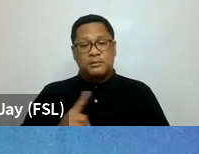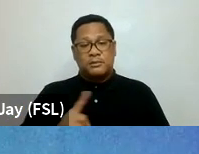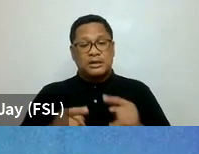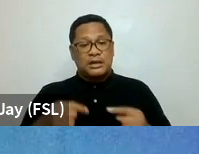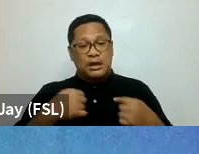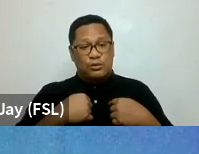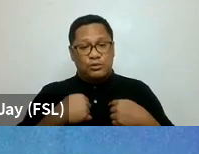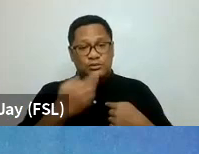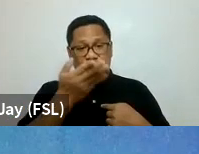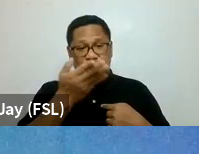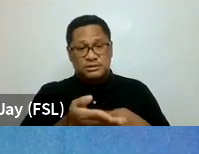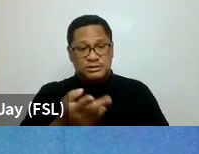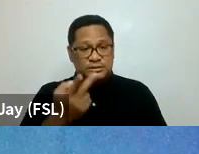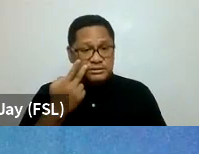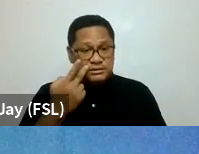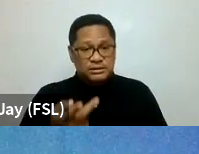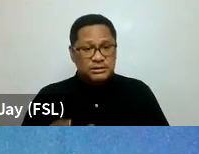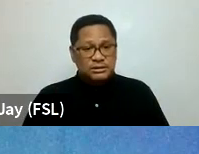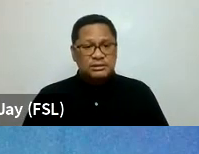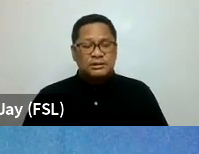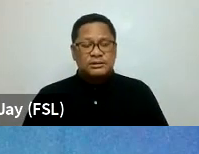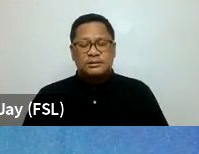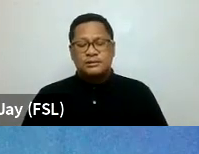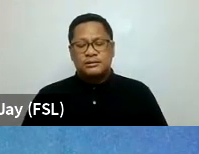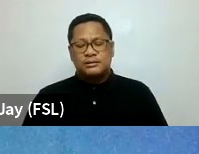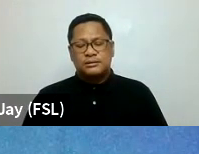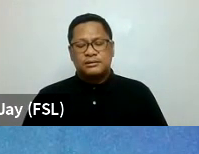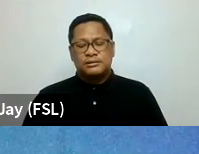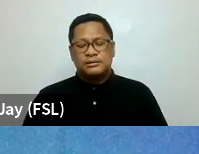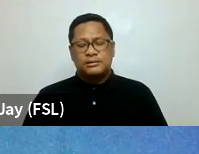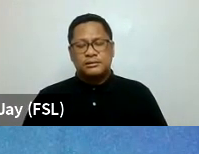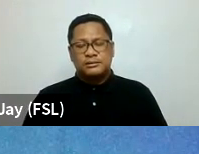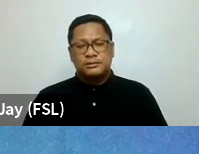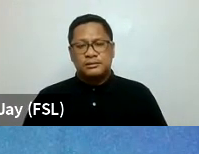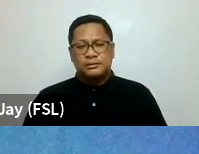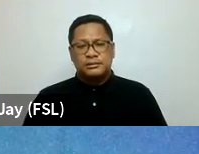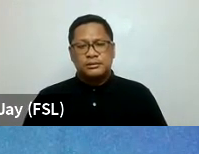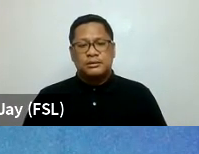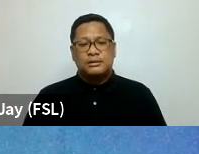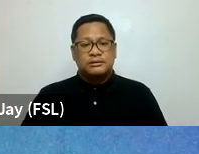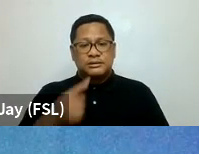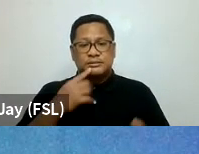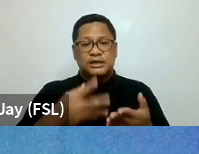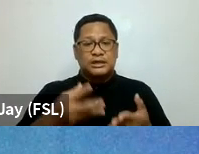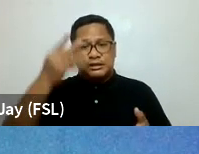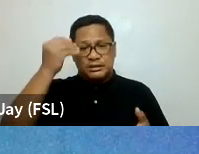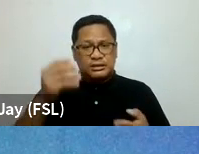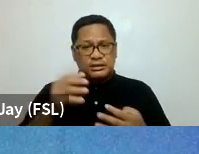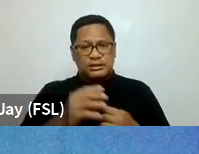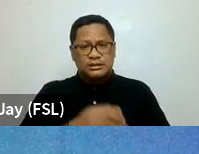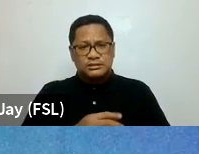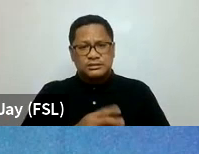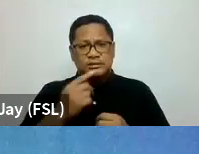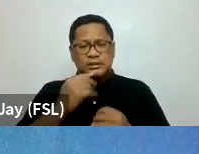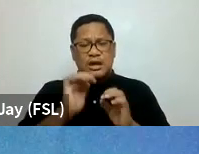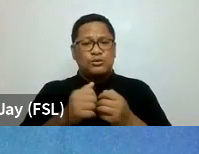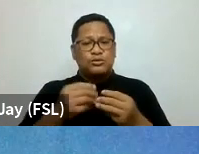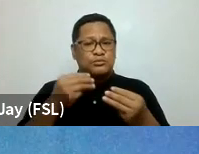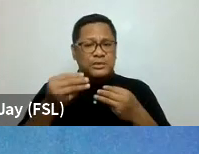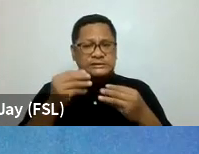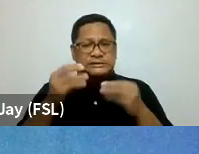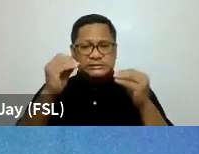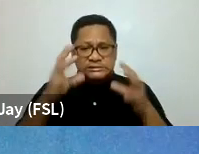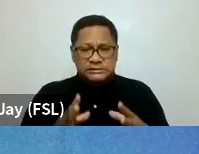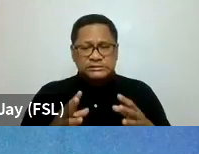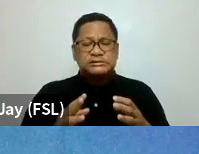baba. This is where learn the ways of how do you manage teachers?